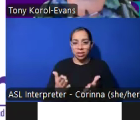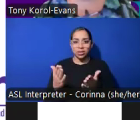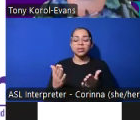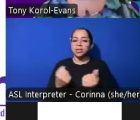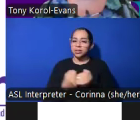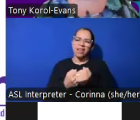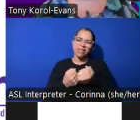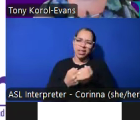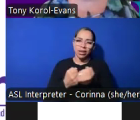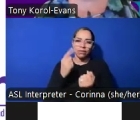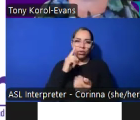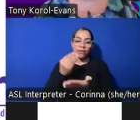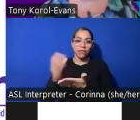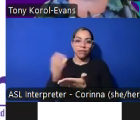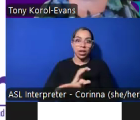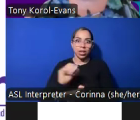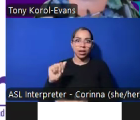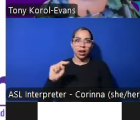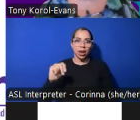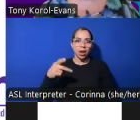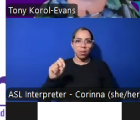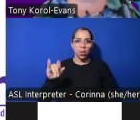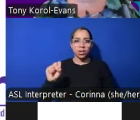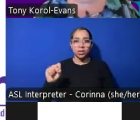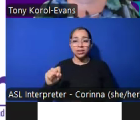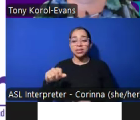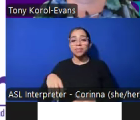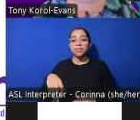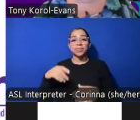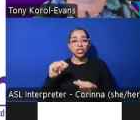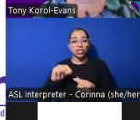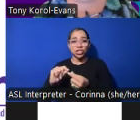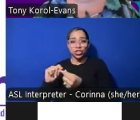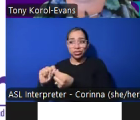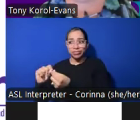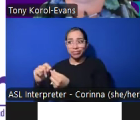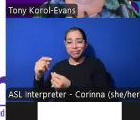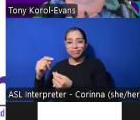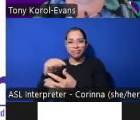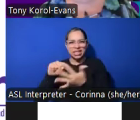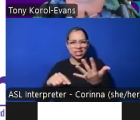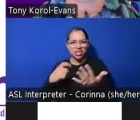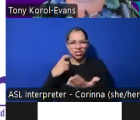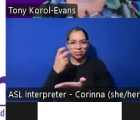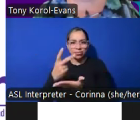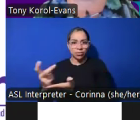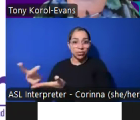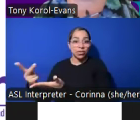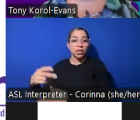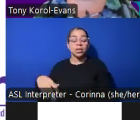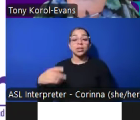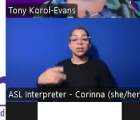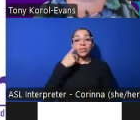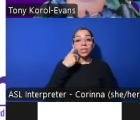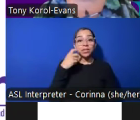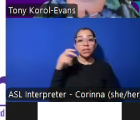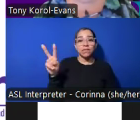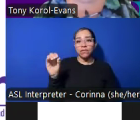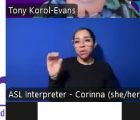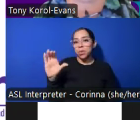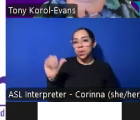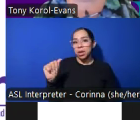got, certain things put back in. We actually were very fortunate when the VOCA cuts happened that we had seen